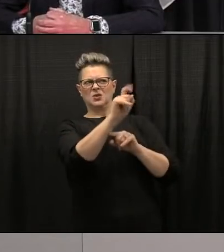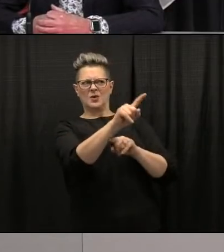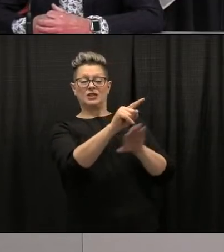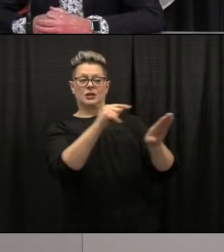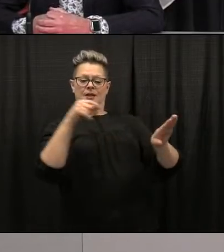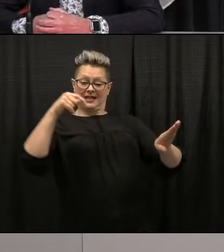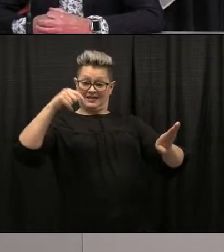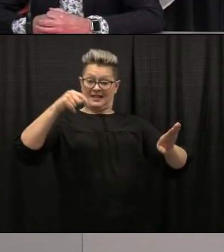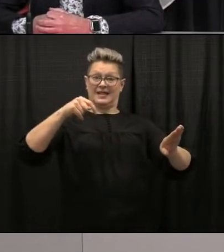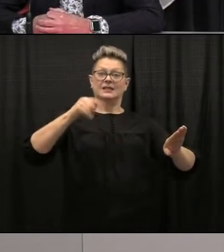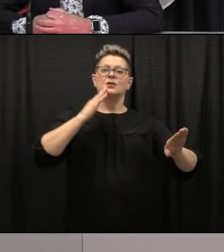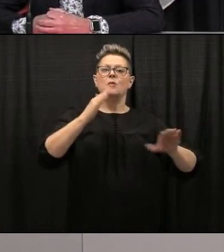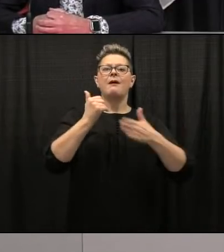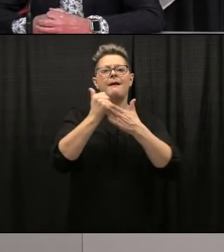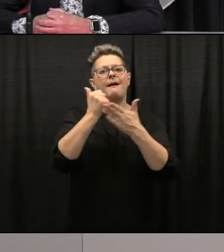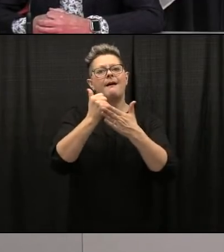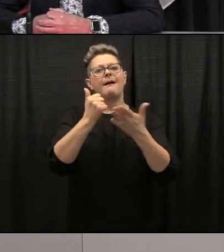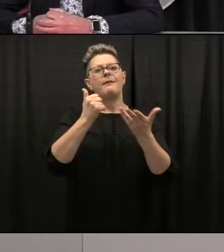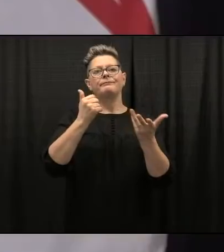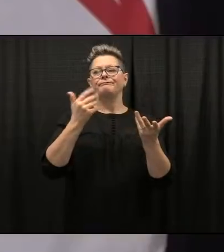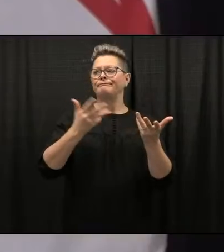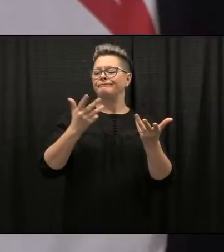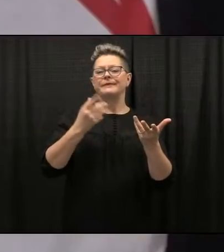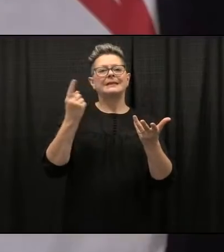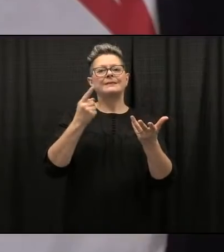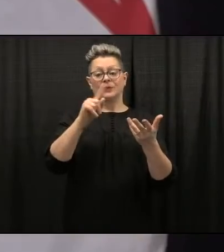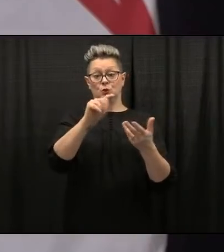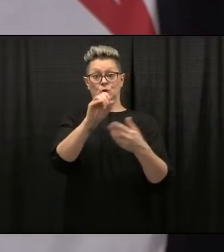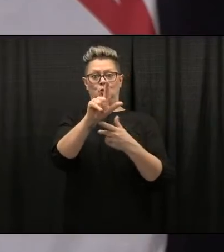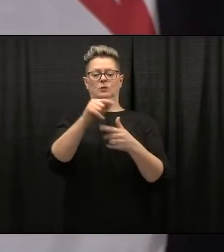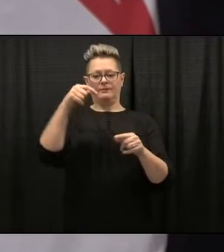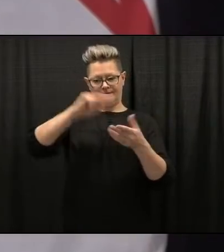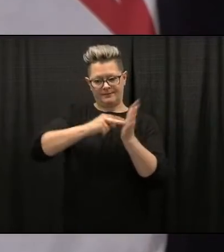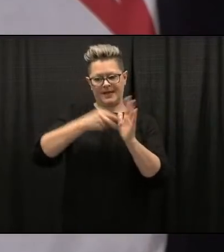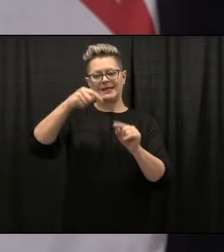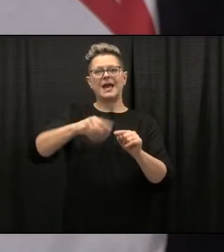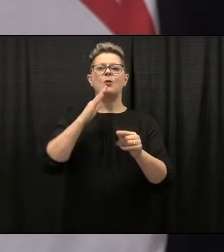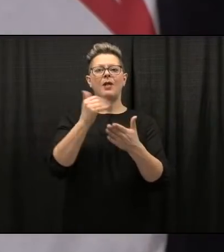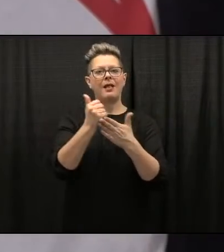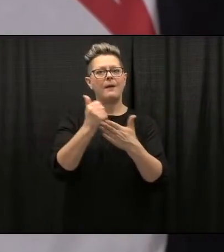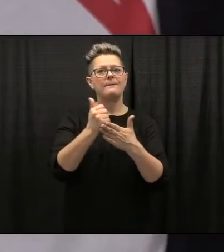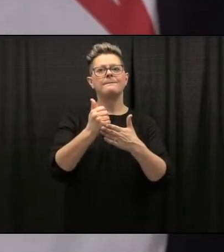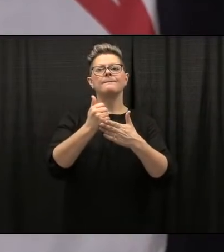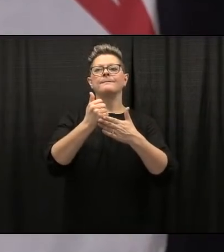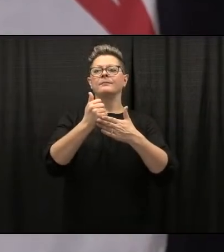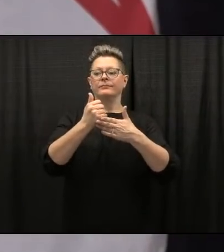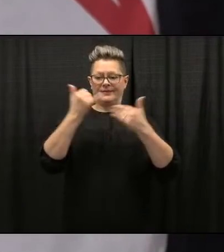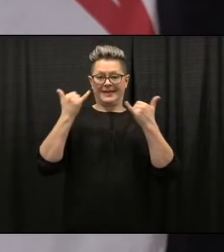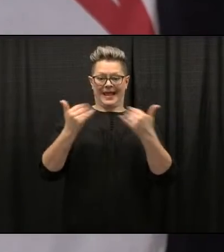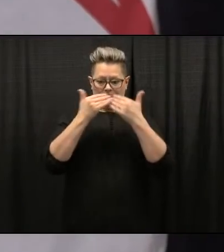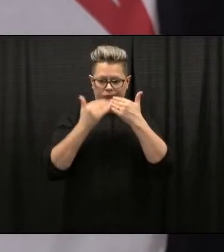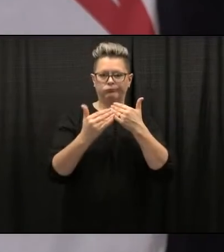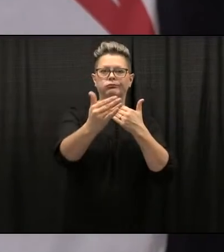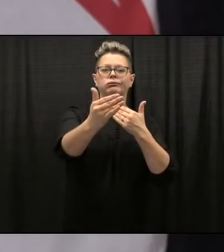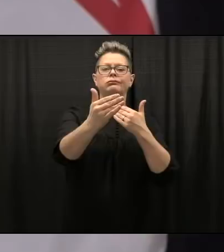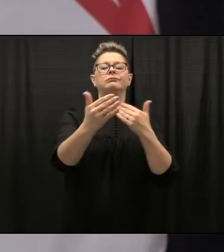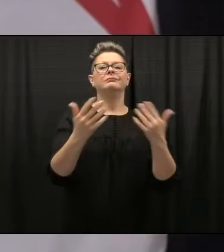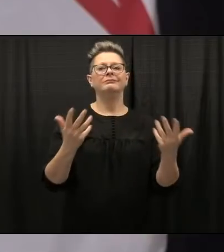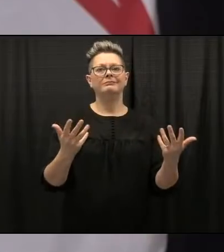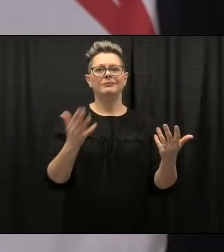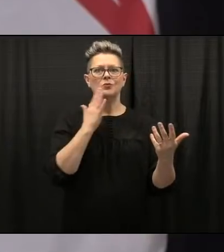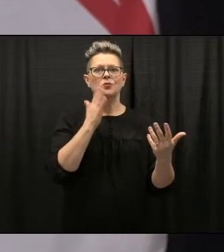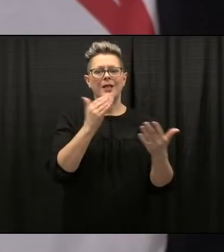well, and one that we can avail of if, to pick up on Roger's question, if things change in the future, that this will